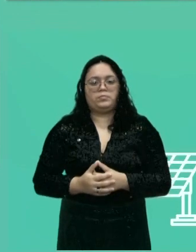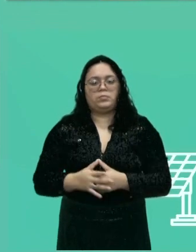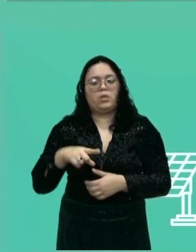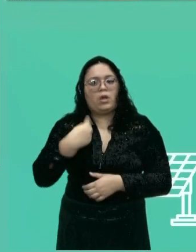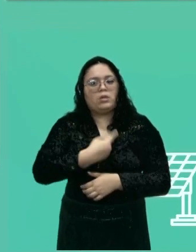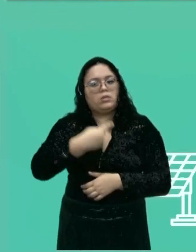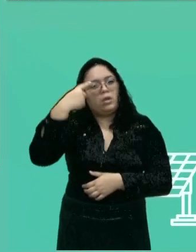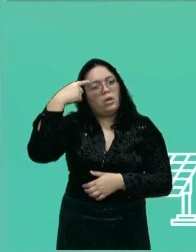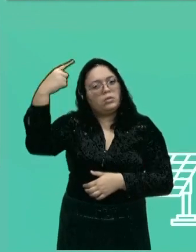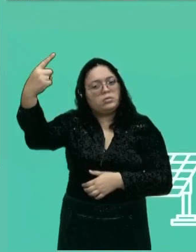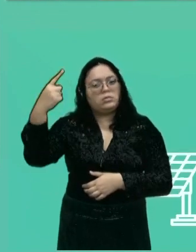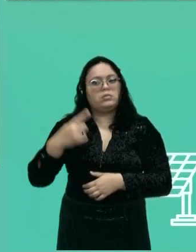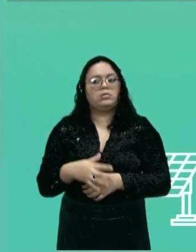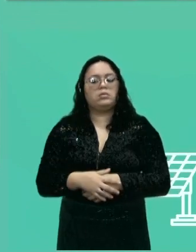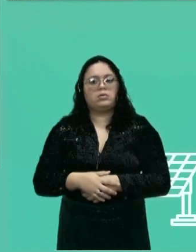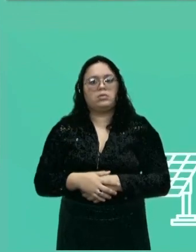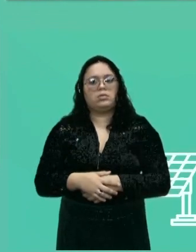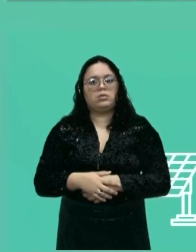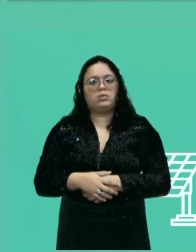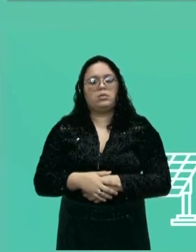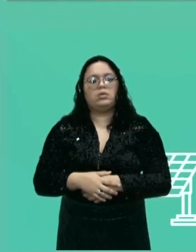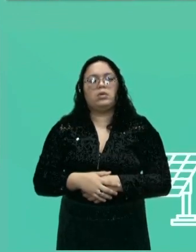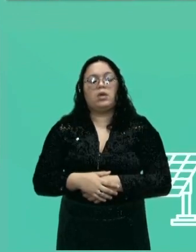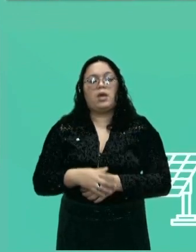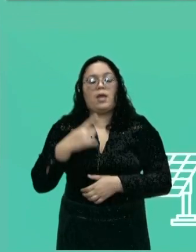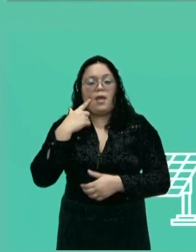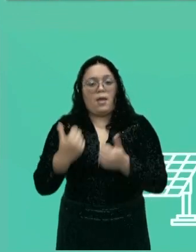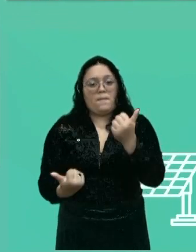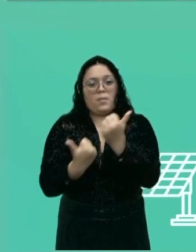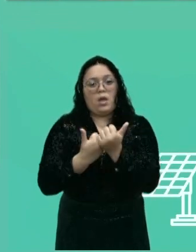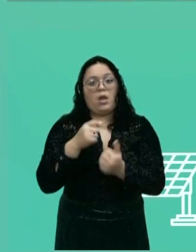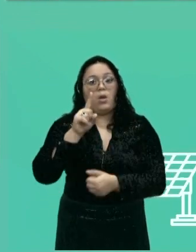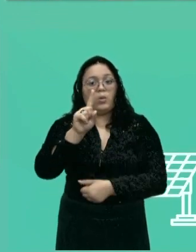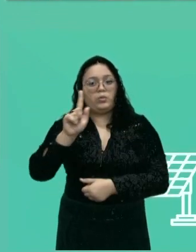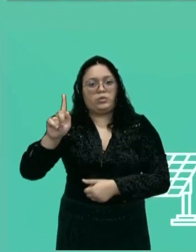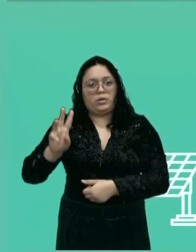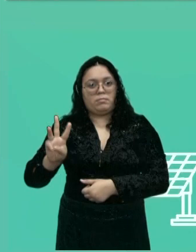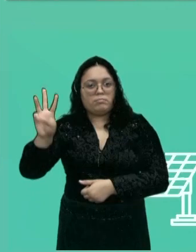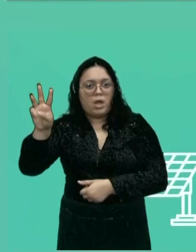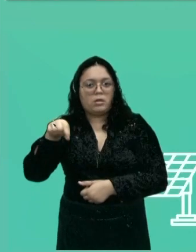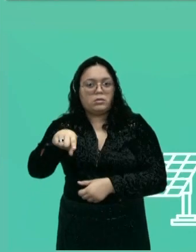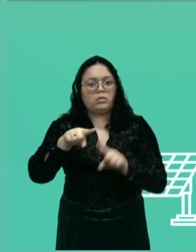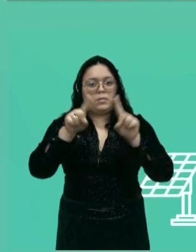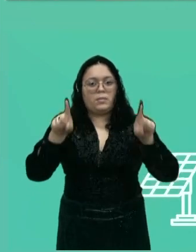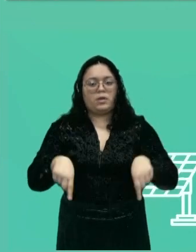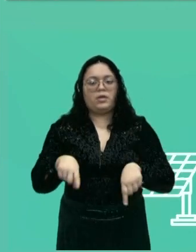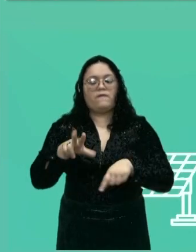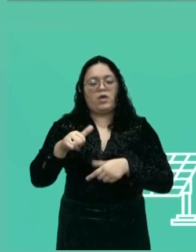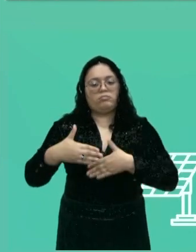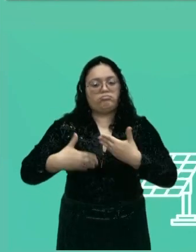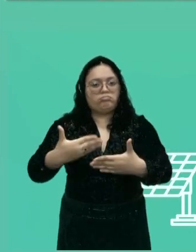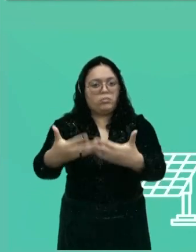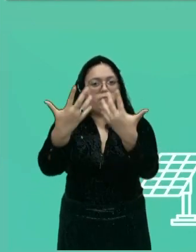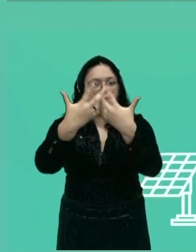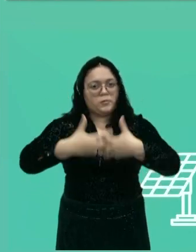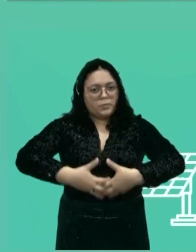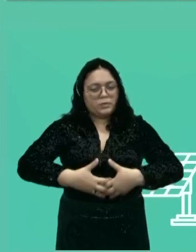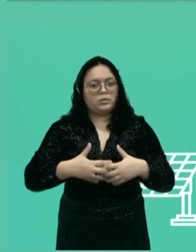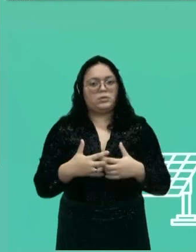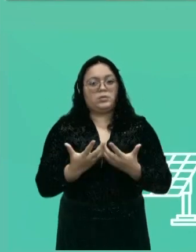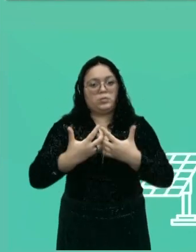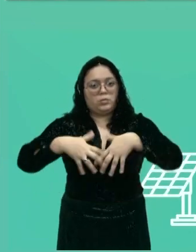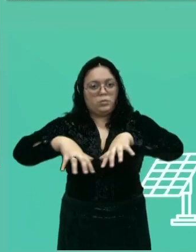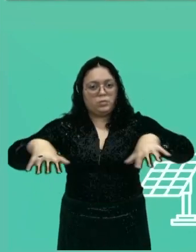1 gigawatt of electrolytic hydrogen projects to be in operation or construction via 2 allocation rounds, both next year and